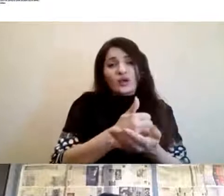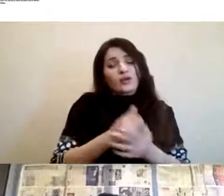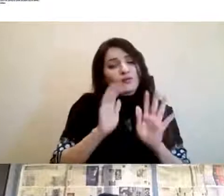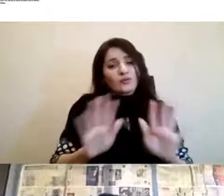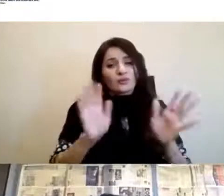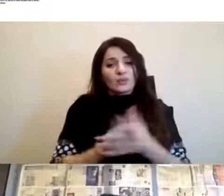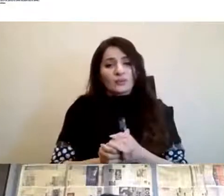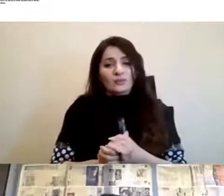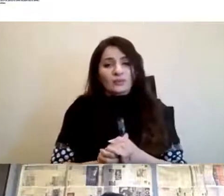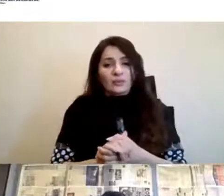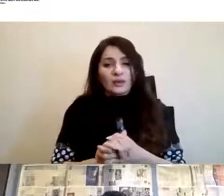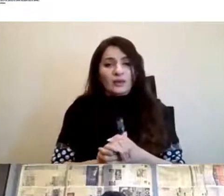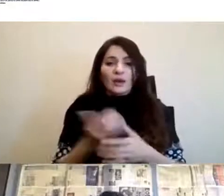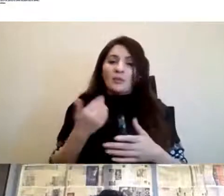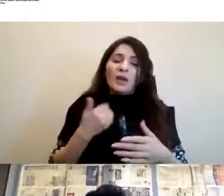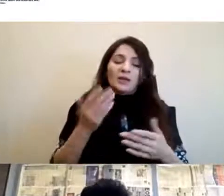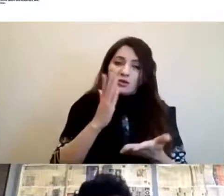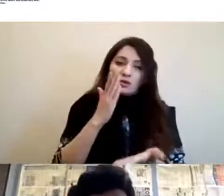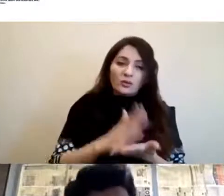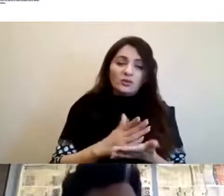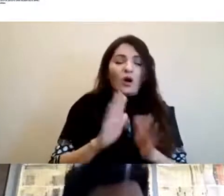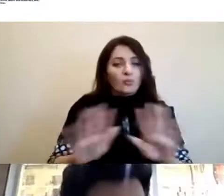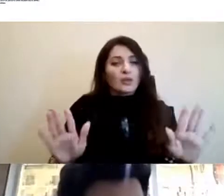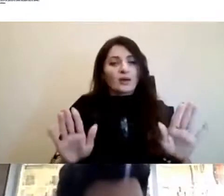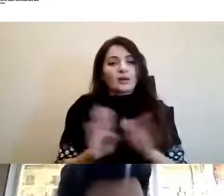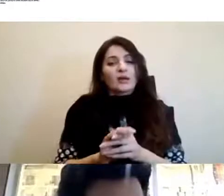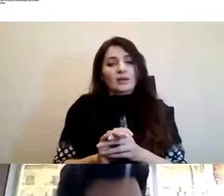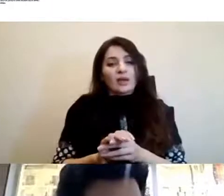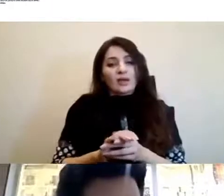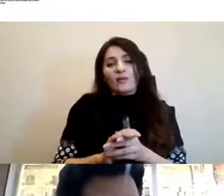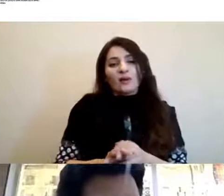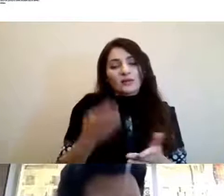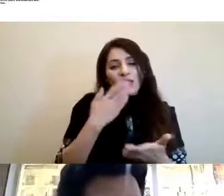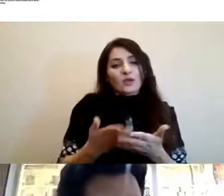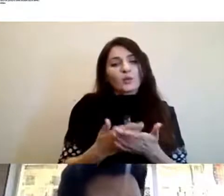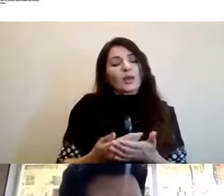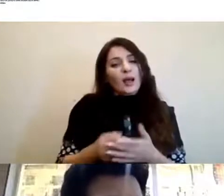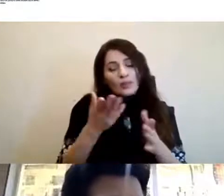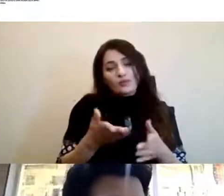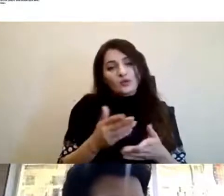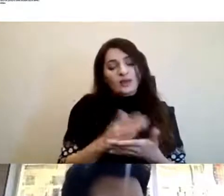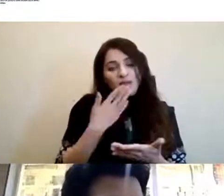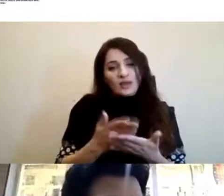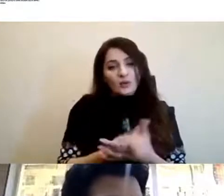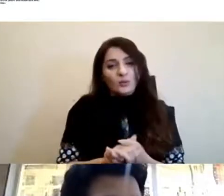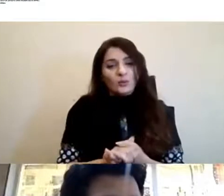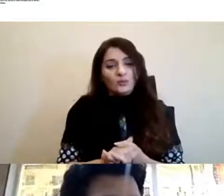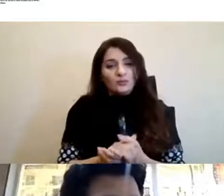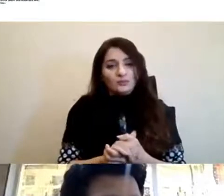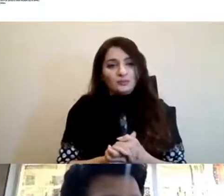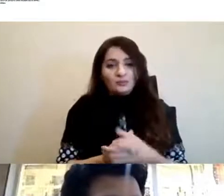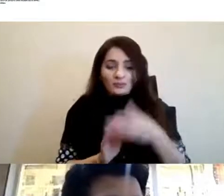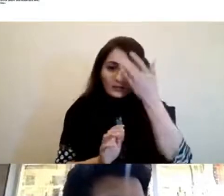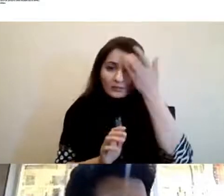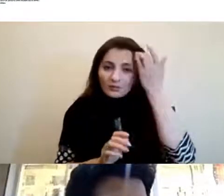So I'll stop there, but thank you for that opportunity to talk about that. Thank you so much, Monica. I think